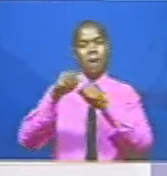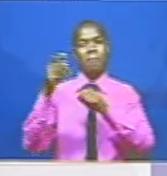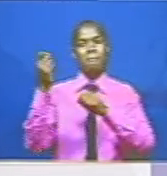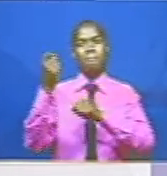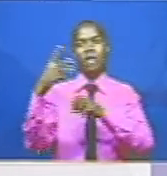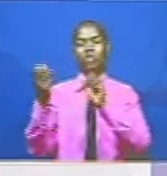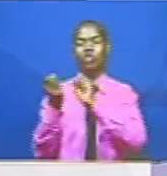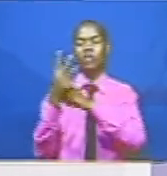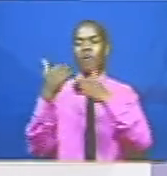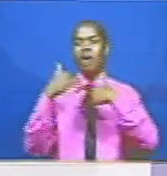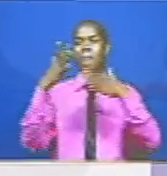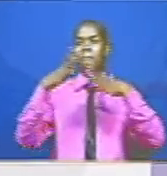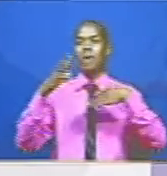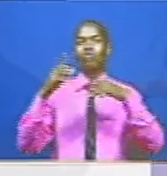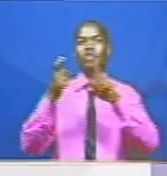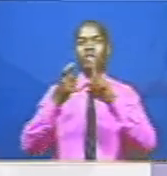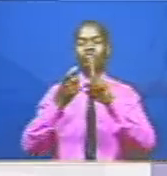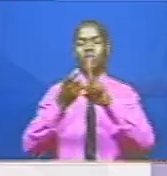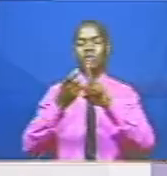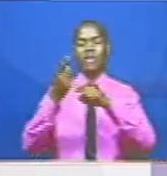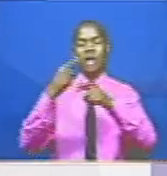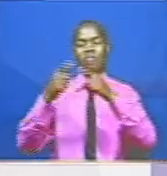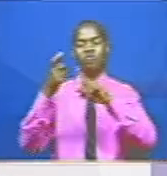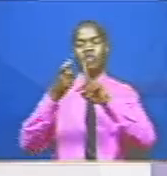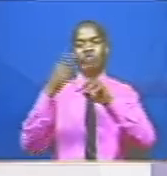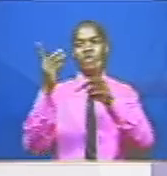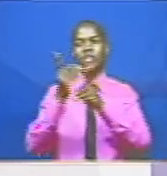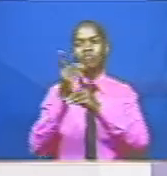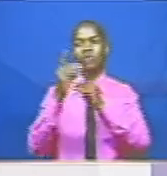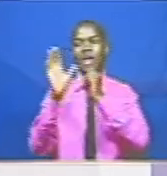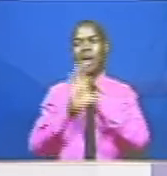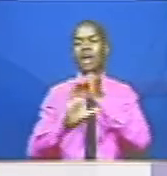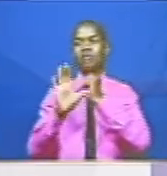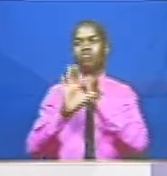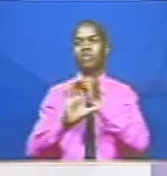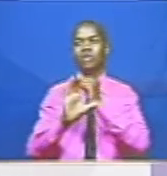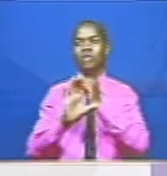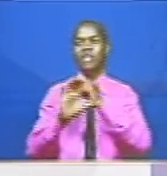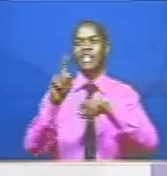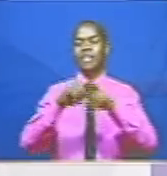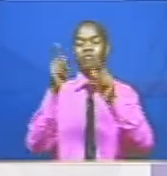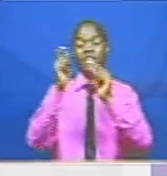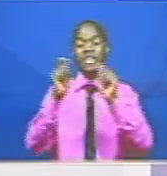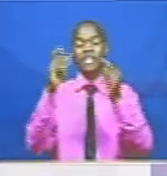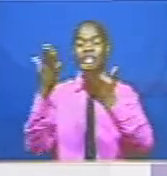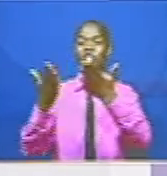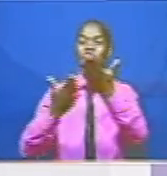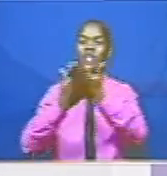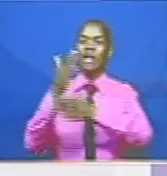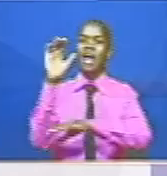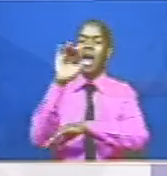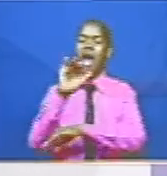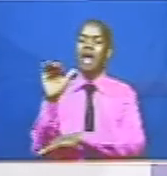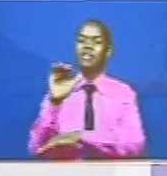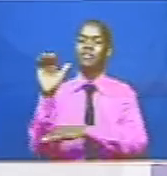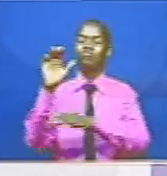coming from Fort Lauderdale, New Jersey, that is in the States. And when we were trying to interact with them and we were asking them about